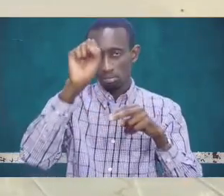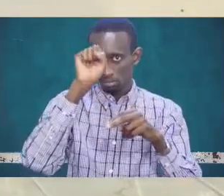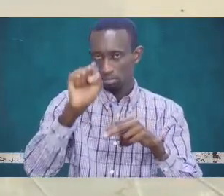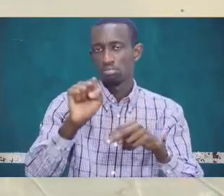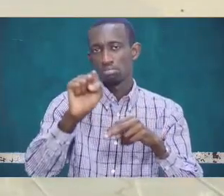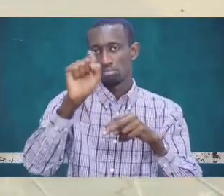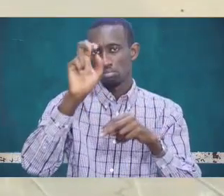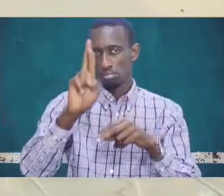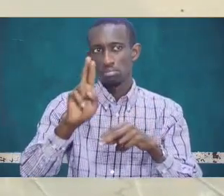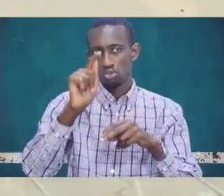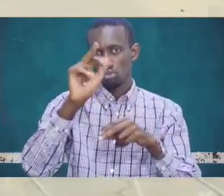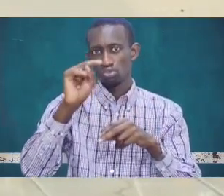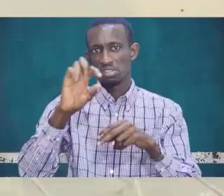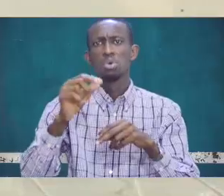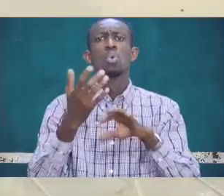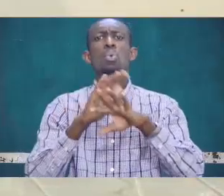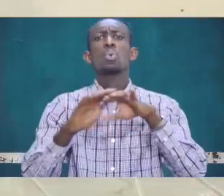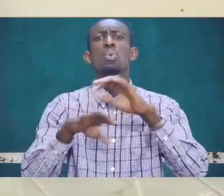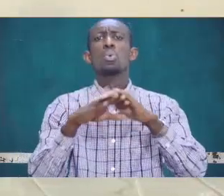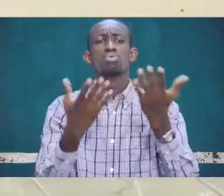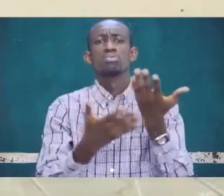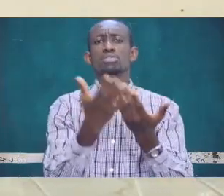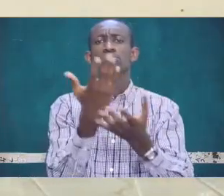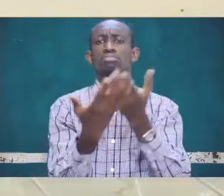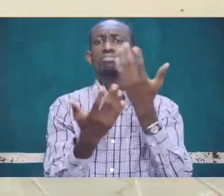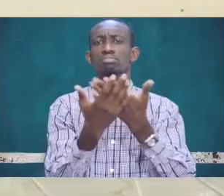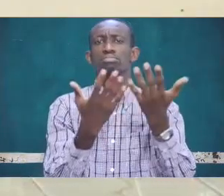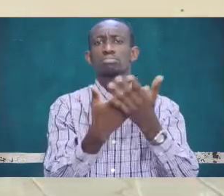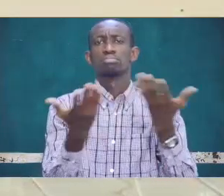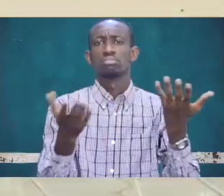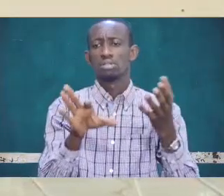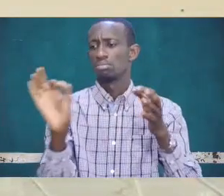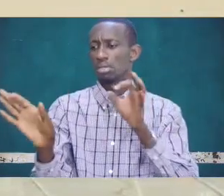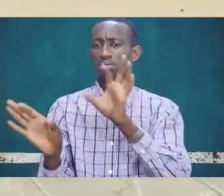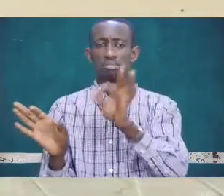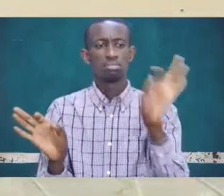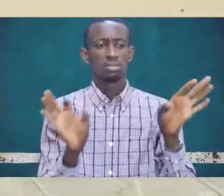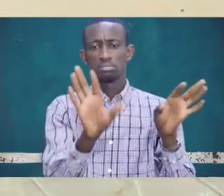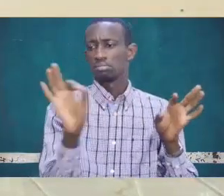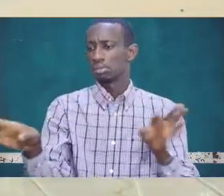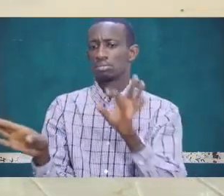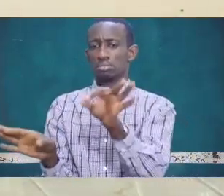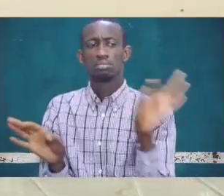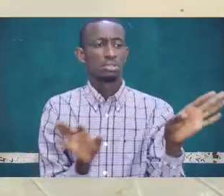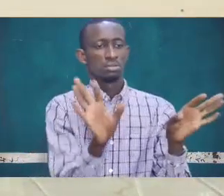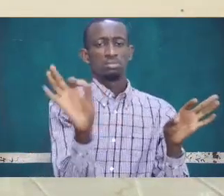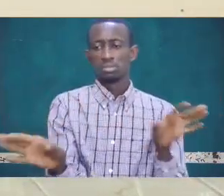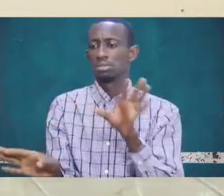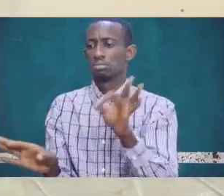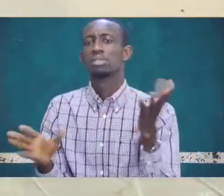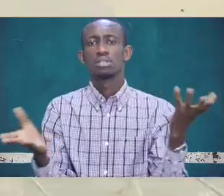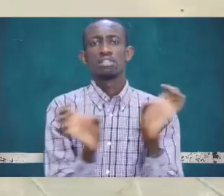use manually, by use of your hands. That is sorting. We are just going to look at